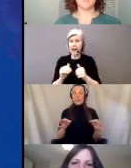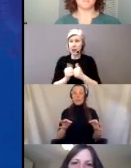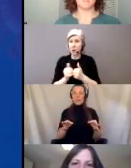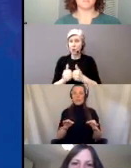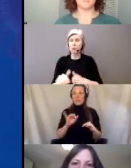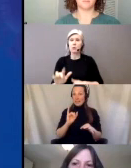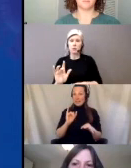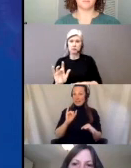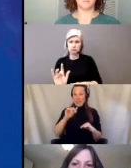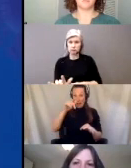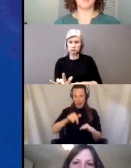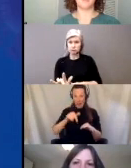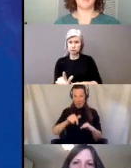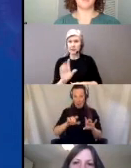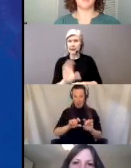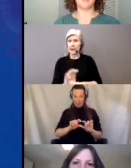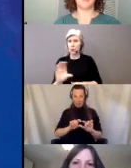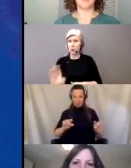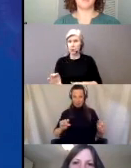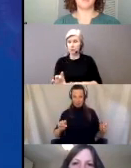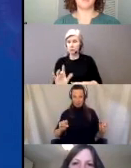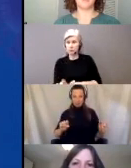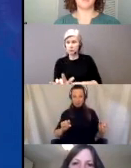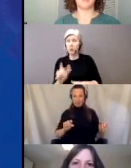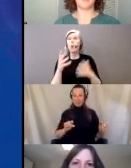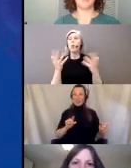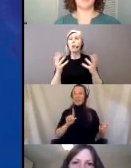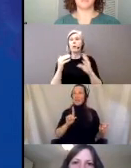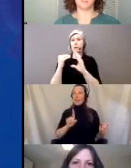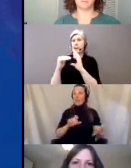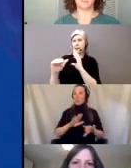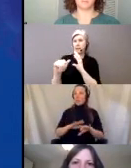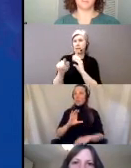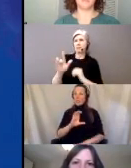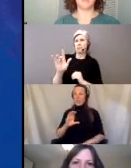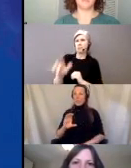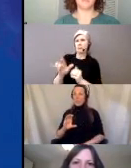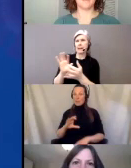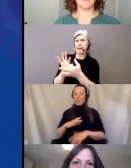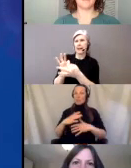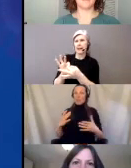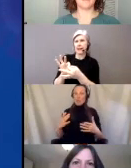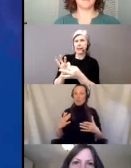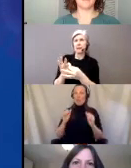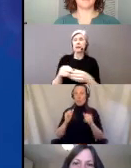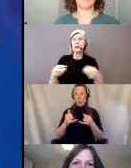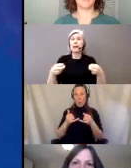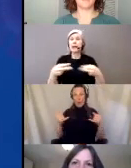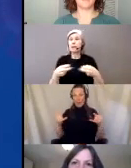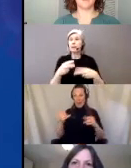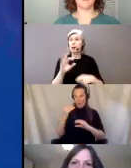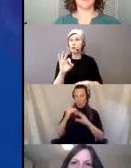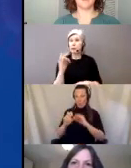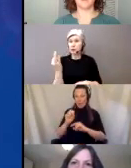screen or through the link in the email you received to access today's forum. The link to access captioning in French